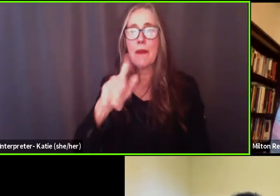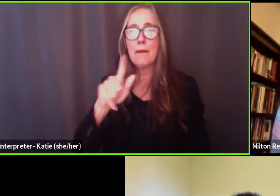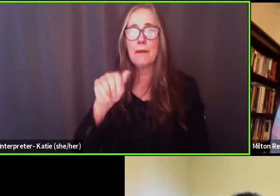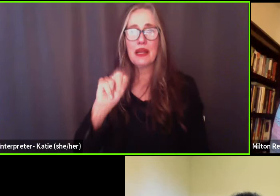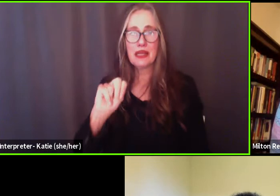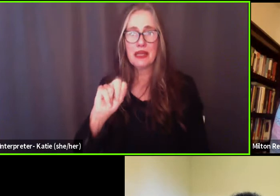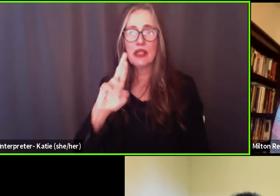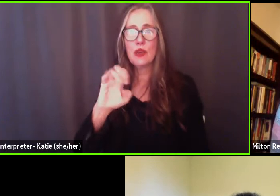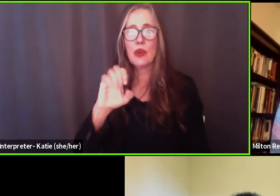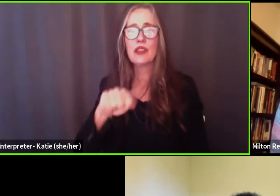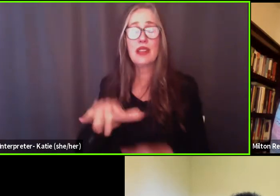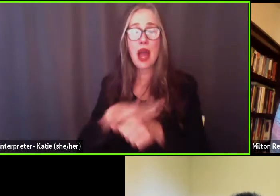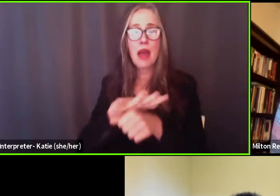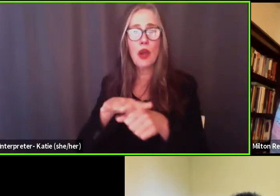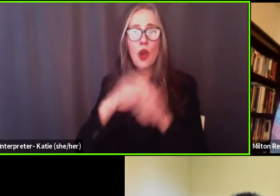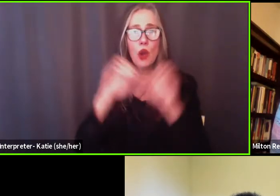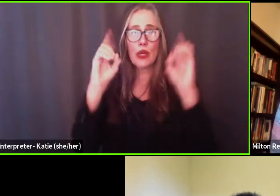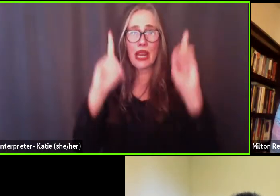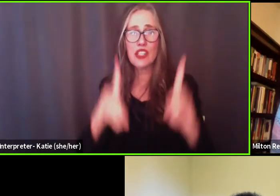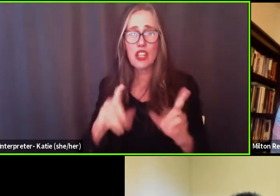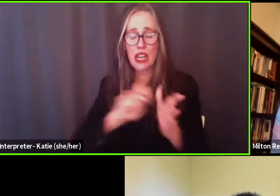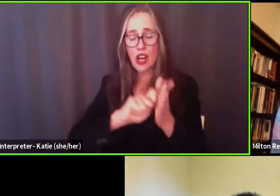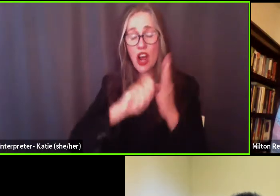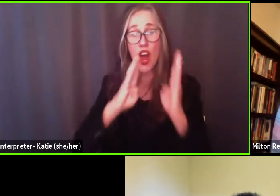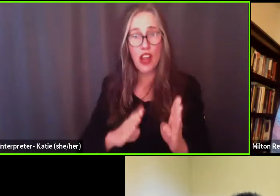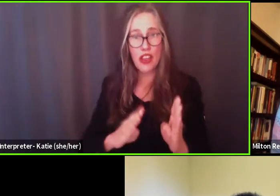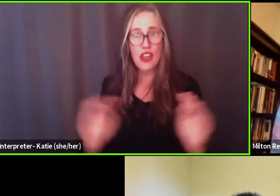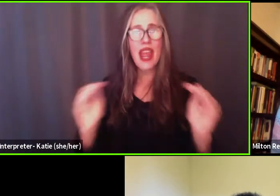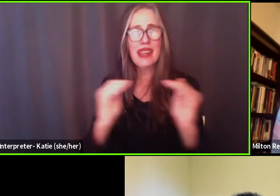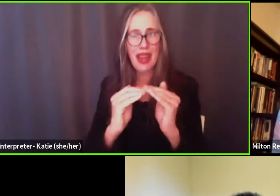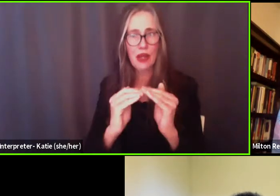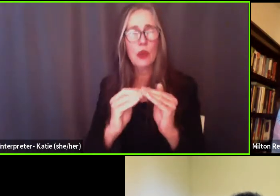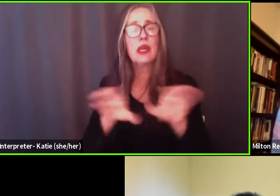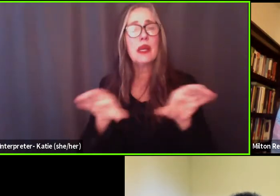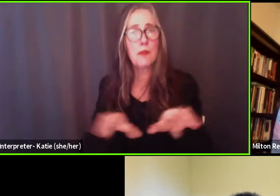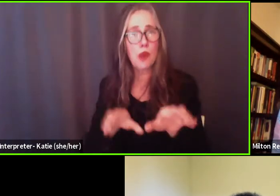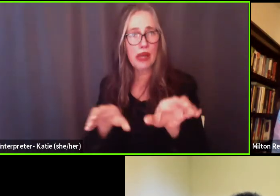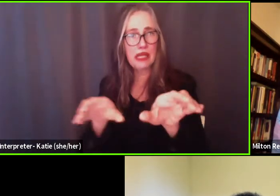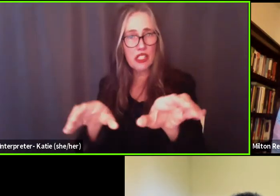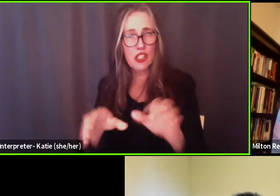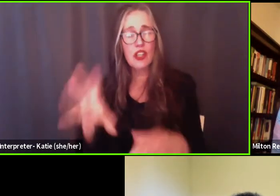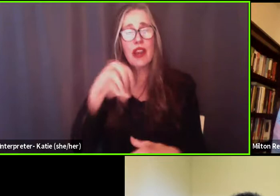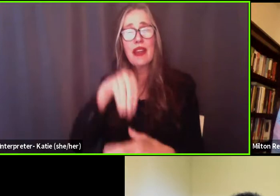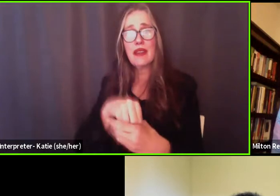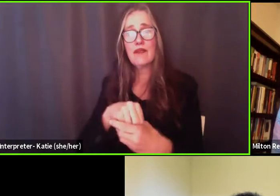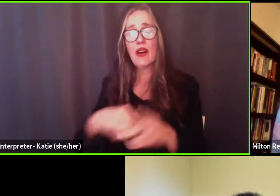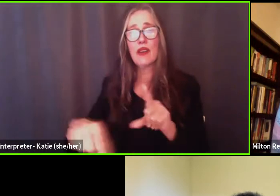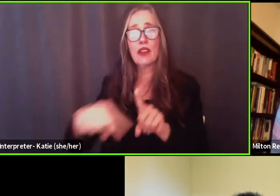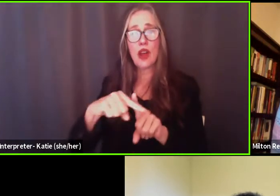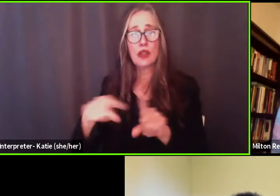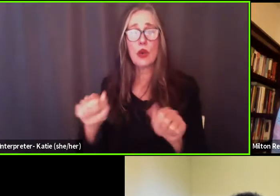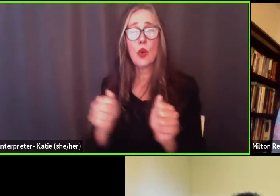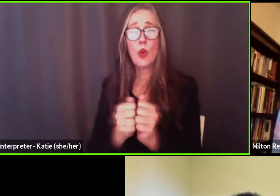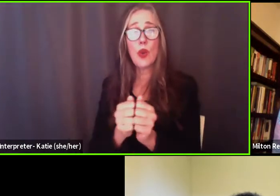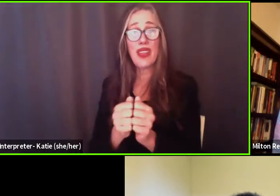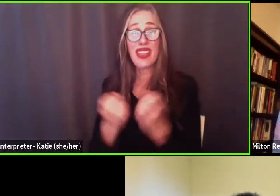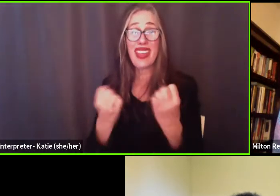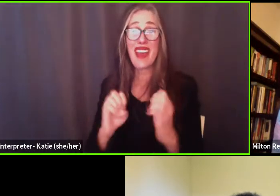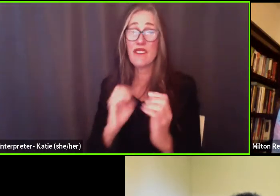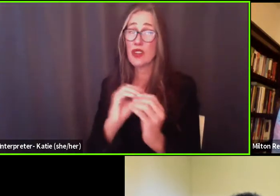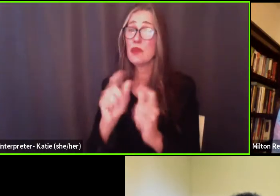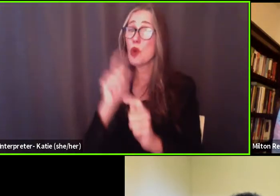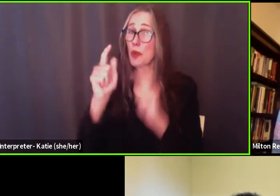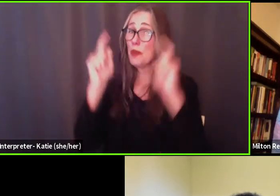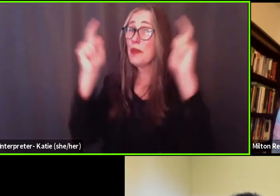local educator author and equity practitioner but i'm also involved in the larger effort that this is a part of